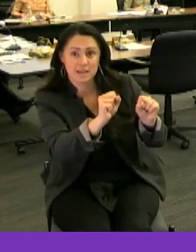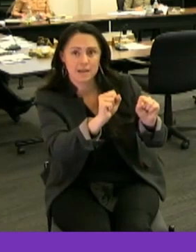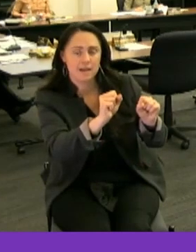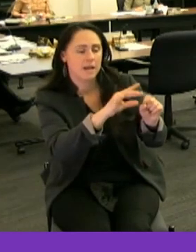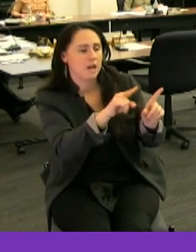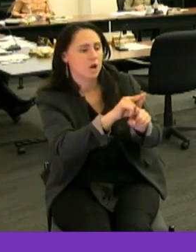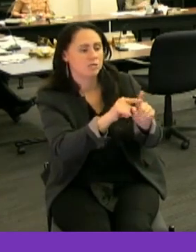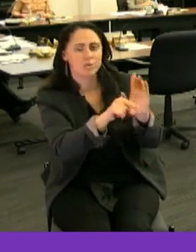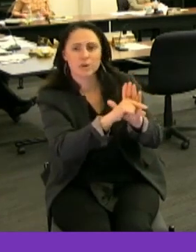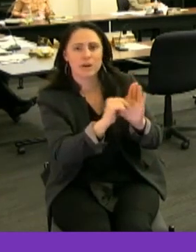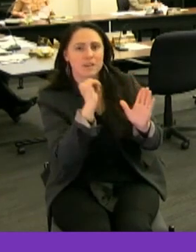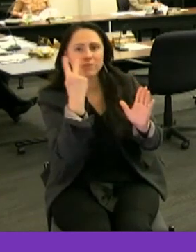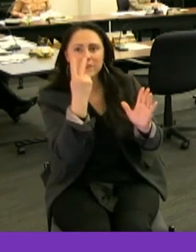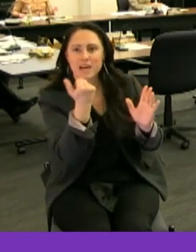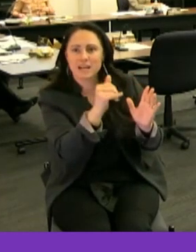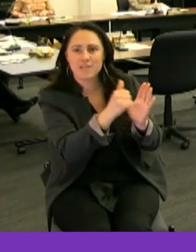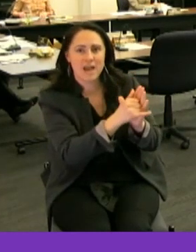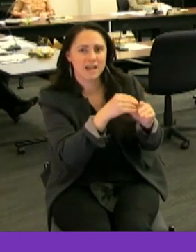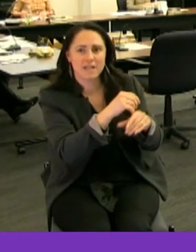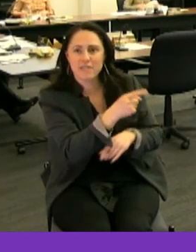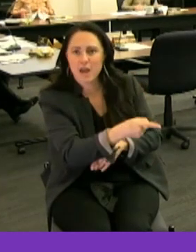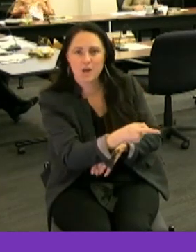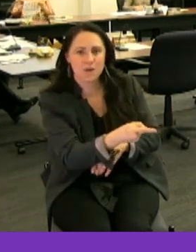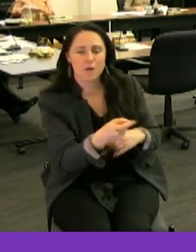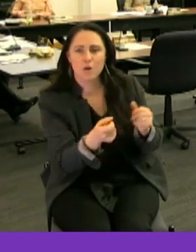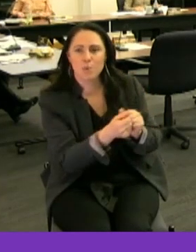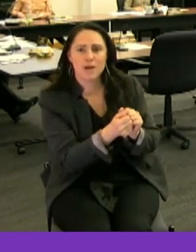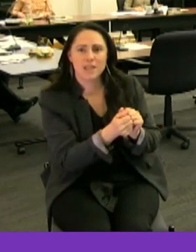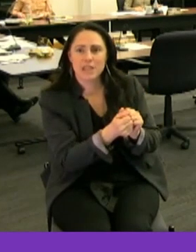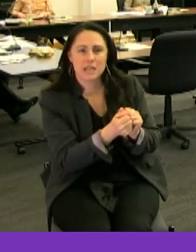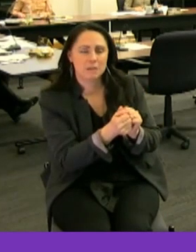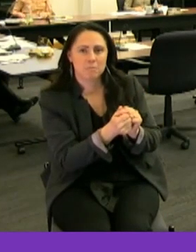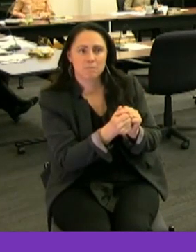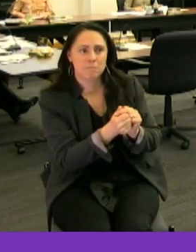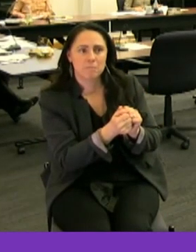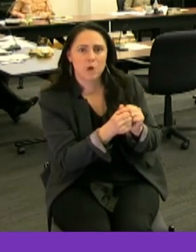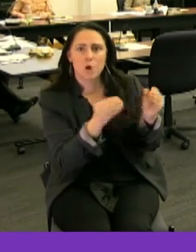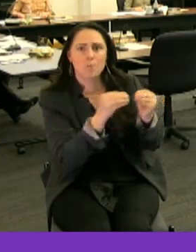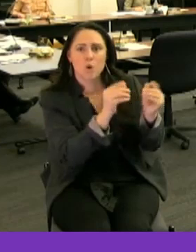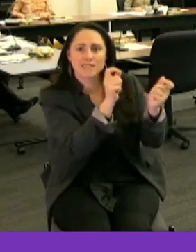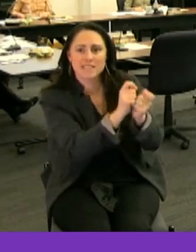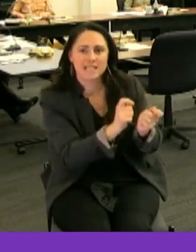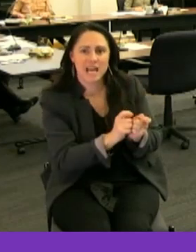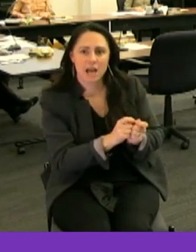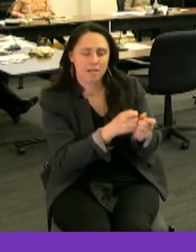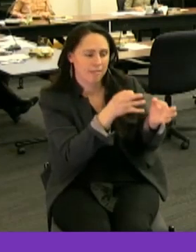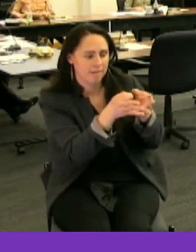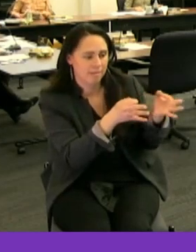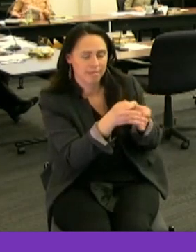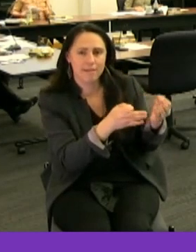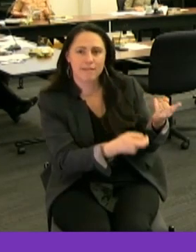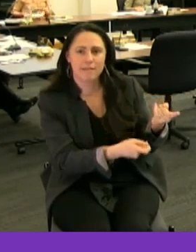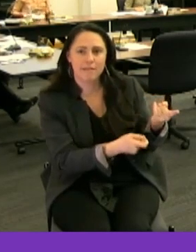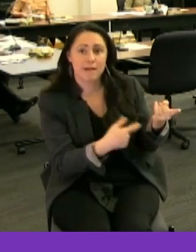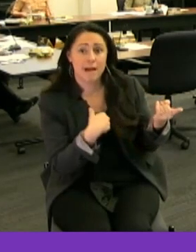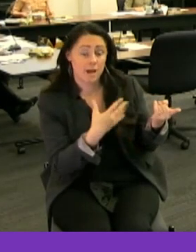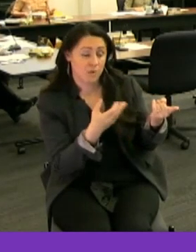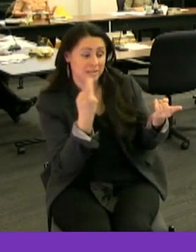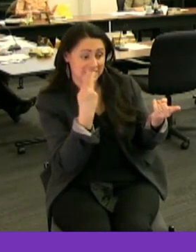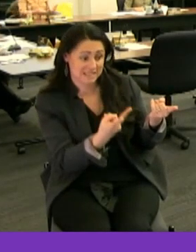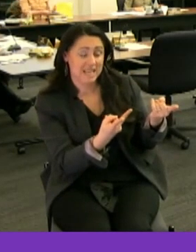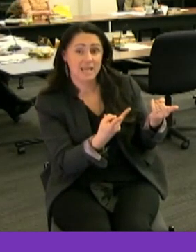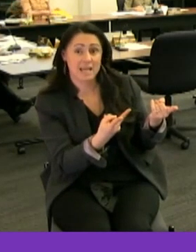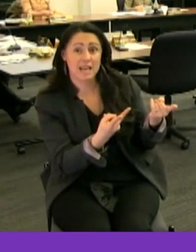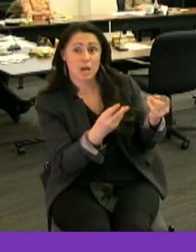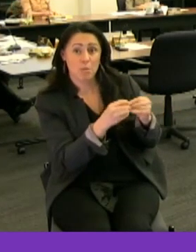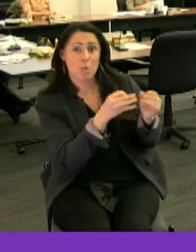And the grade, I don't see any of that in there as far as more detail into it. And I'd like to see, as a